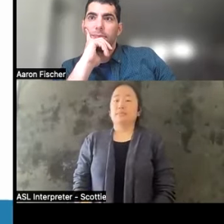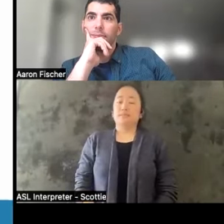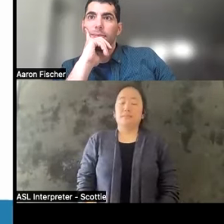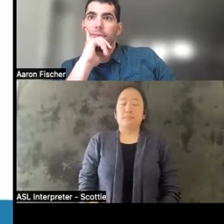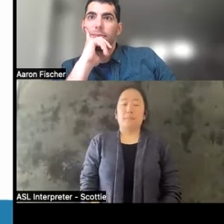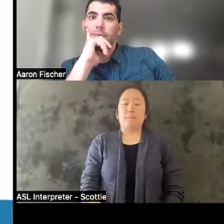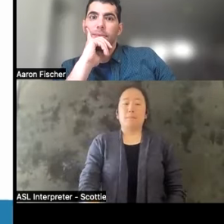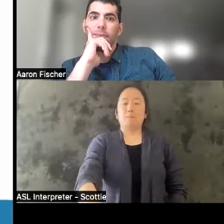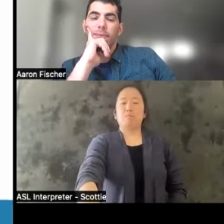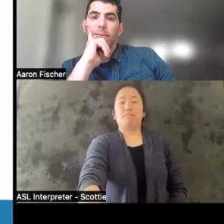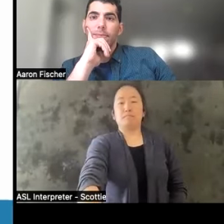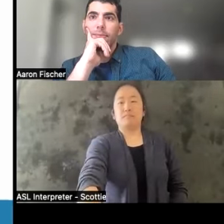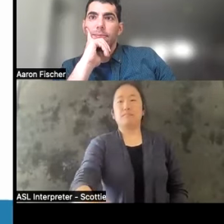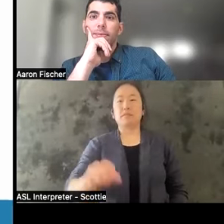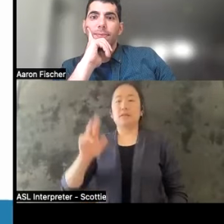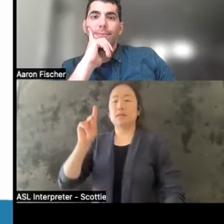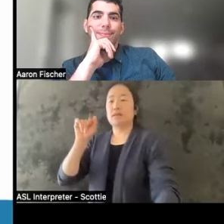Thank you.